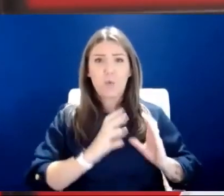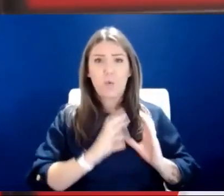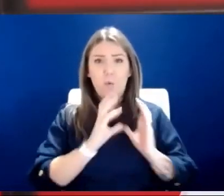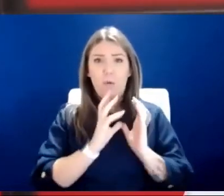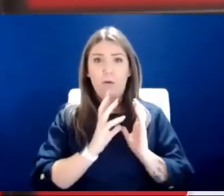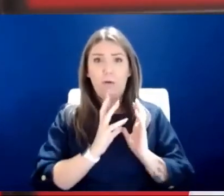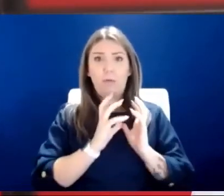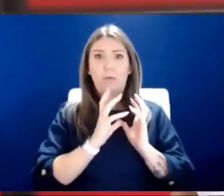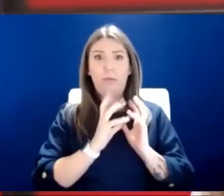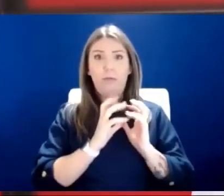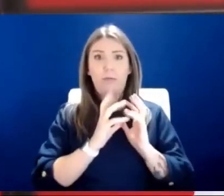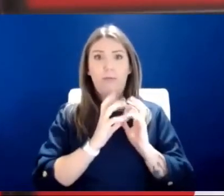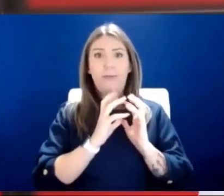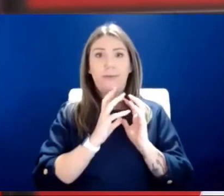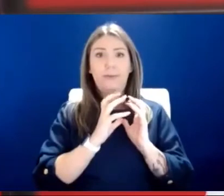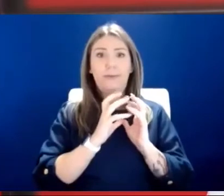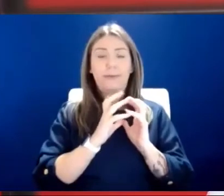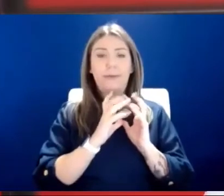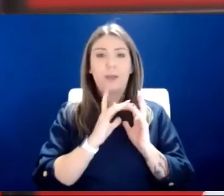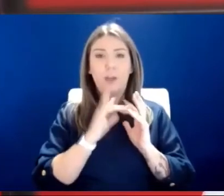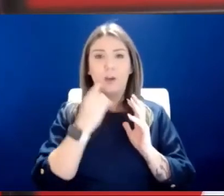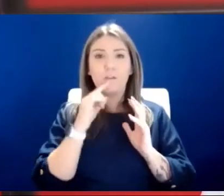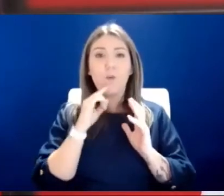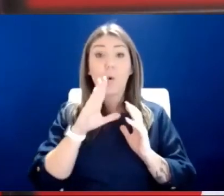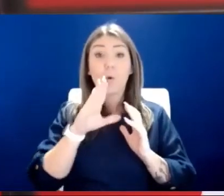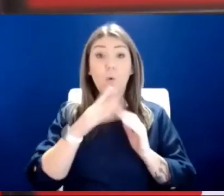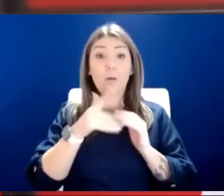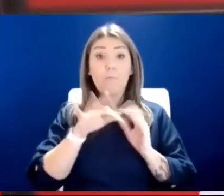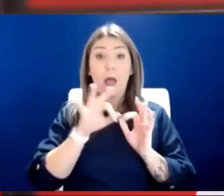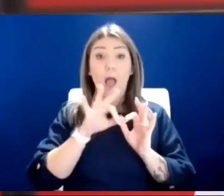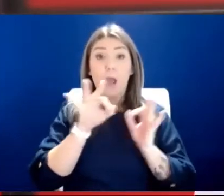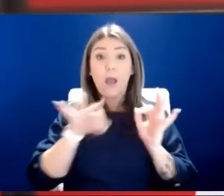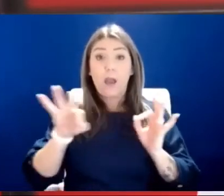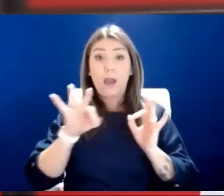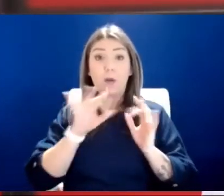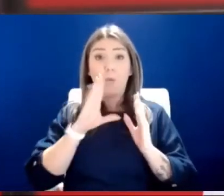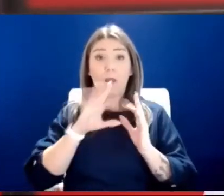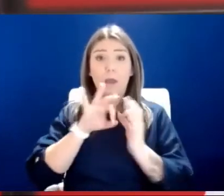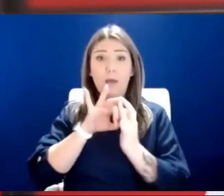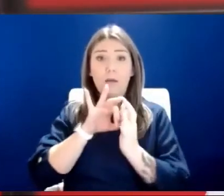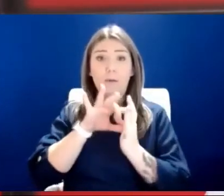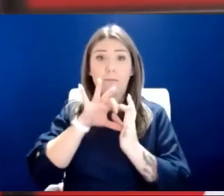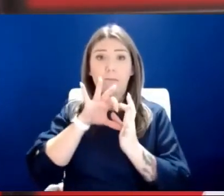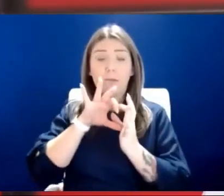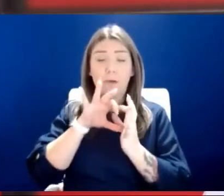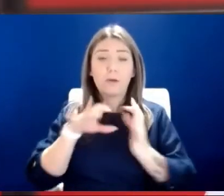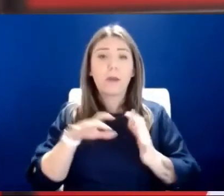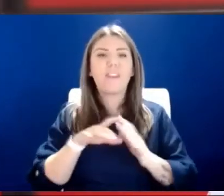you medications to dilate your blood vessels. So there are different kind of stress tests we can